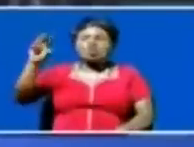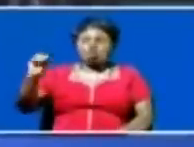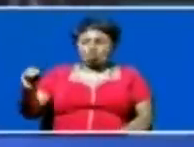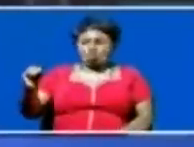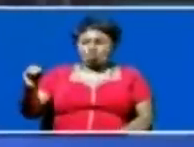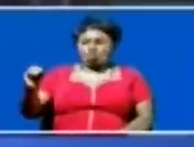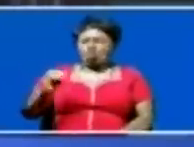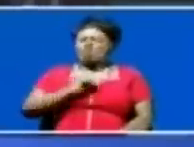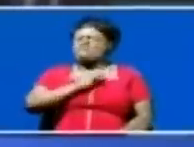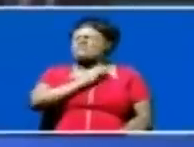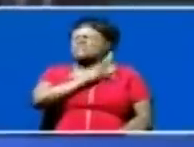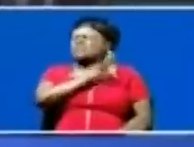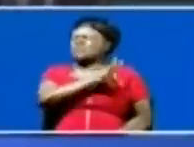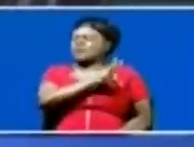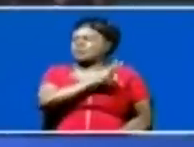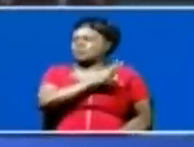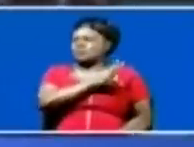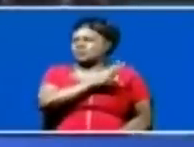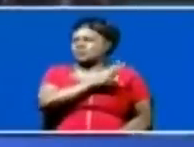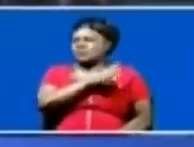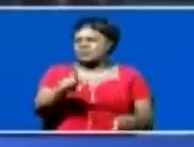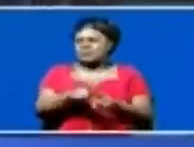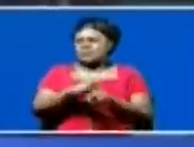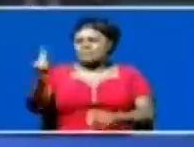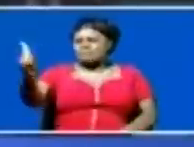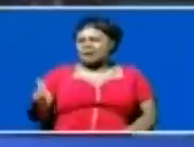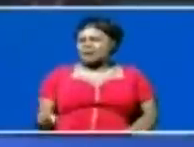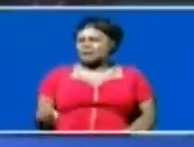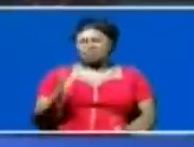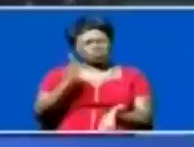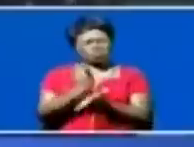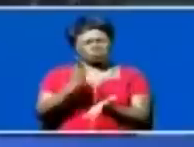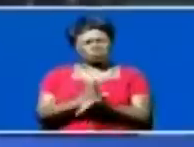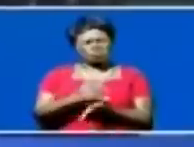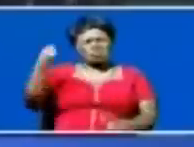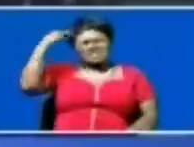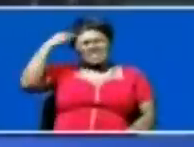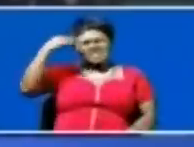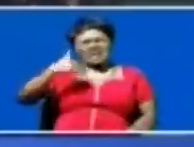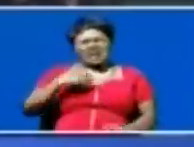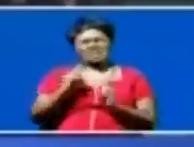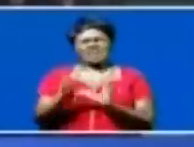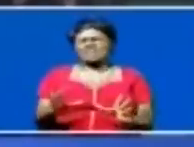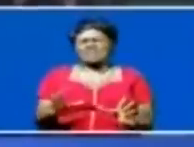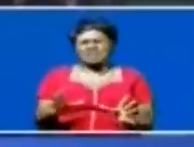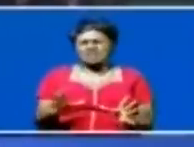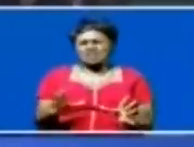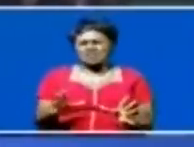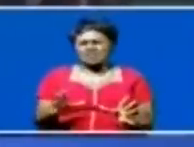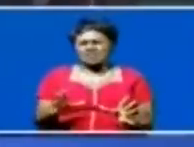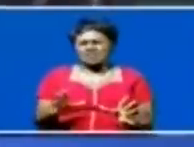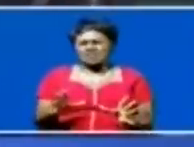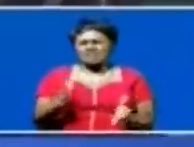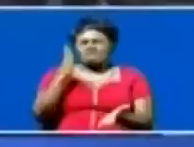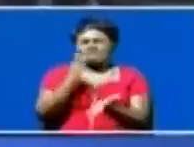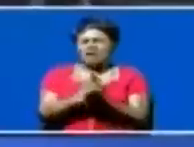shouted, I mean, it was the loudest. It was almost like an earthquake. So really, that's what in law sometimes we call res ipsa loquitur. The facts speak